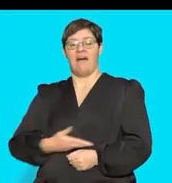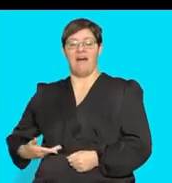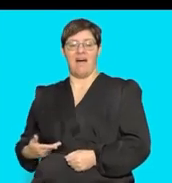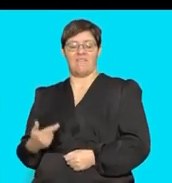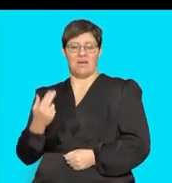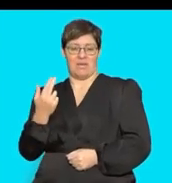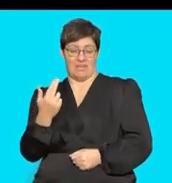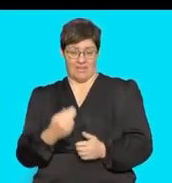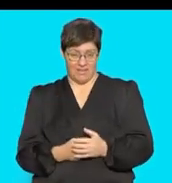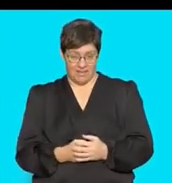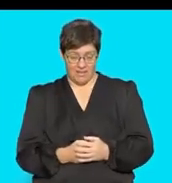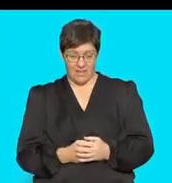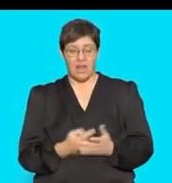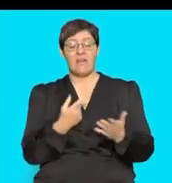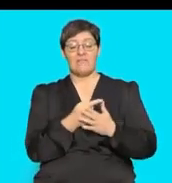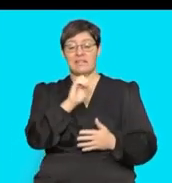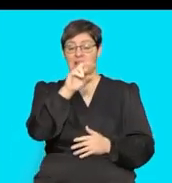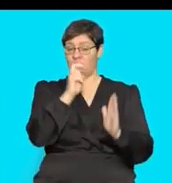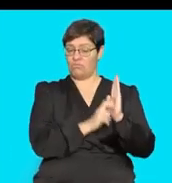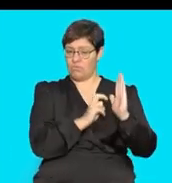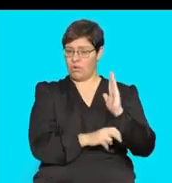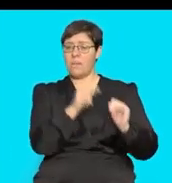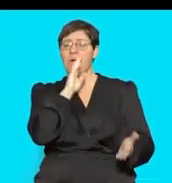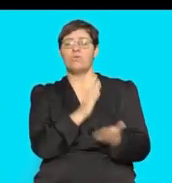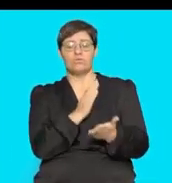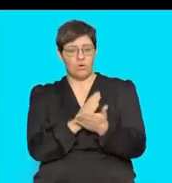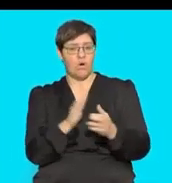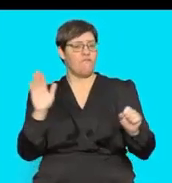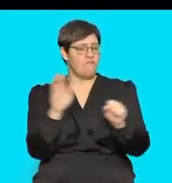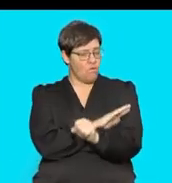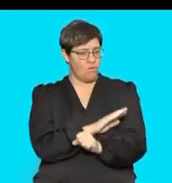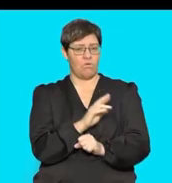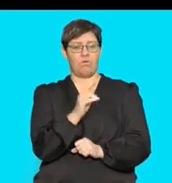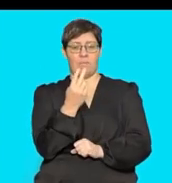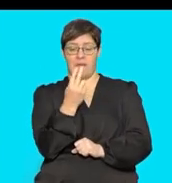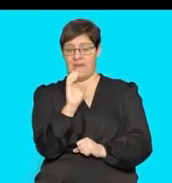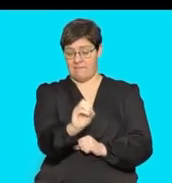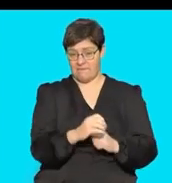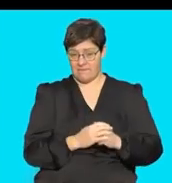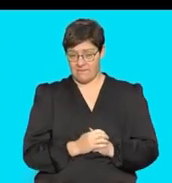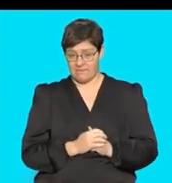pair. So anytime we use the sine rule, we needed to make sure we had one full pair.